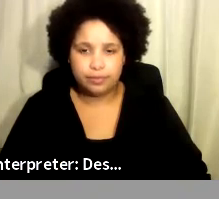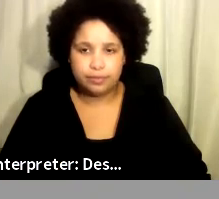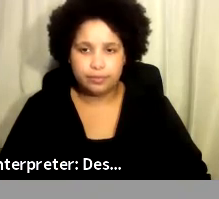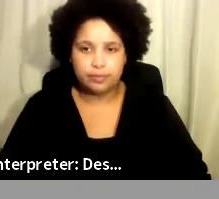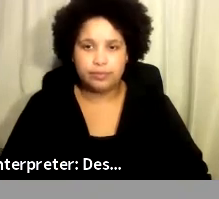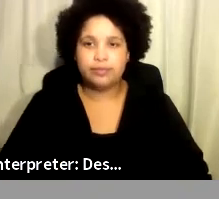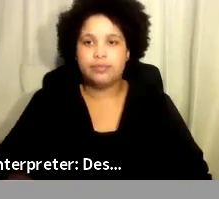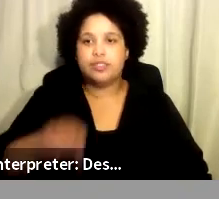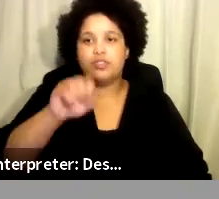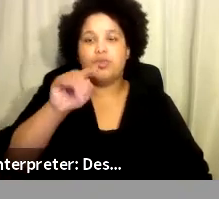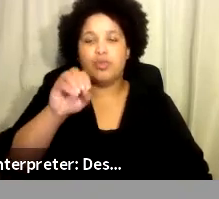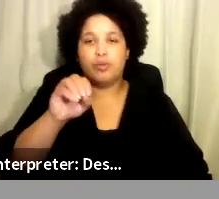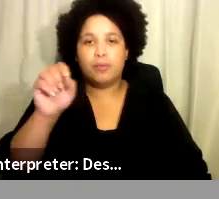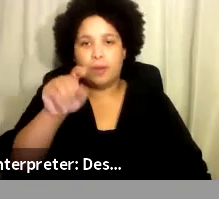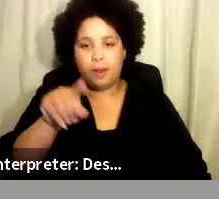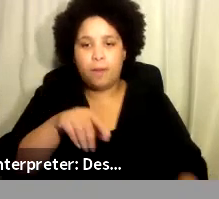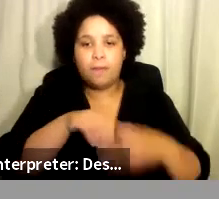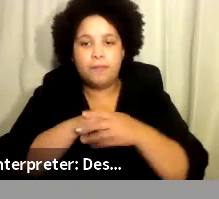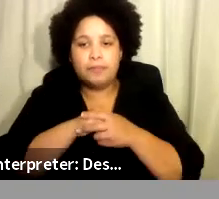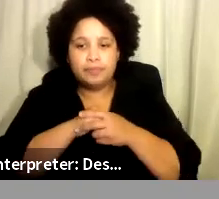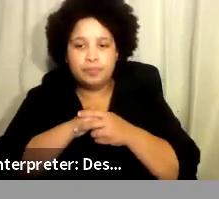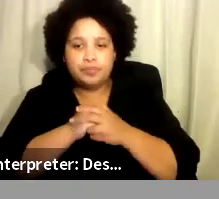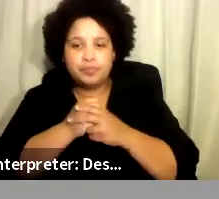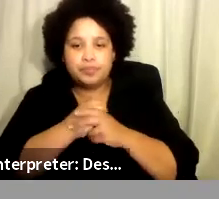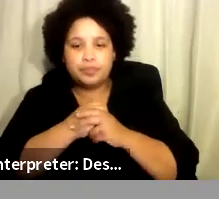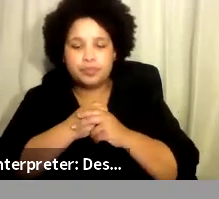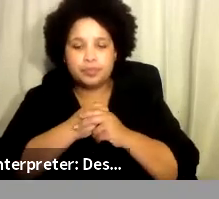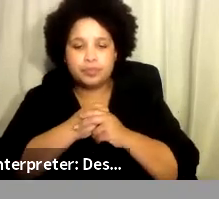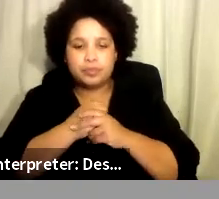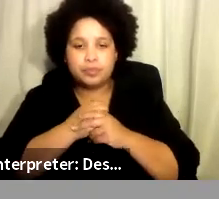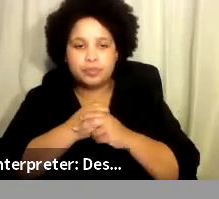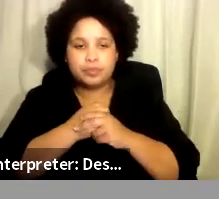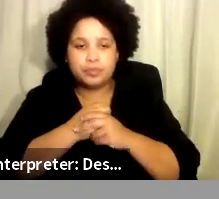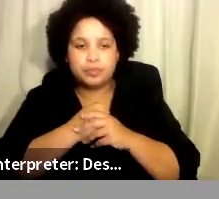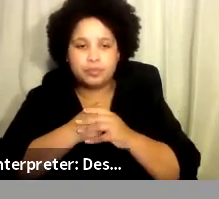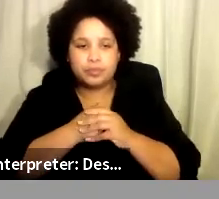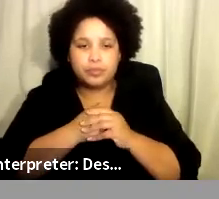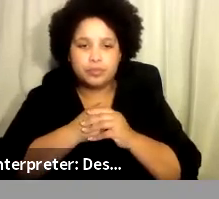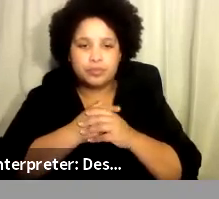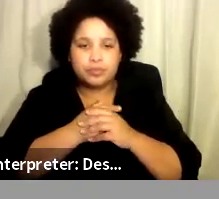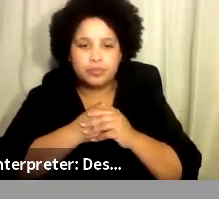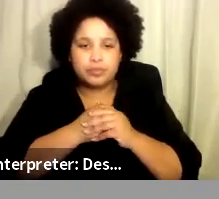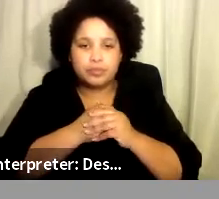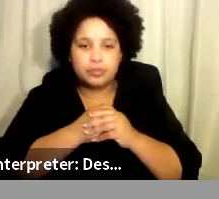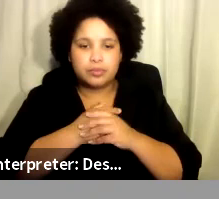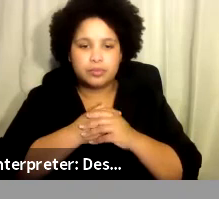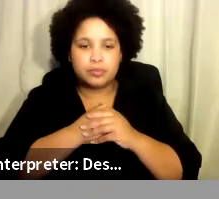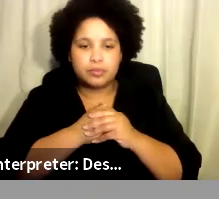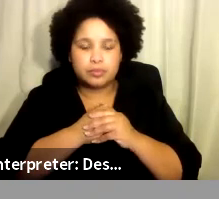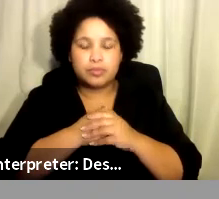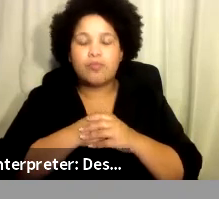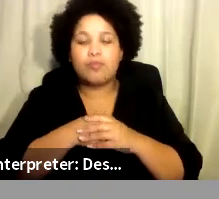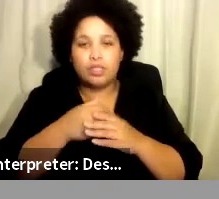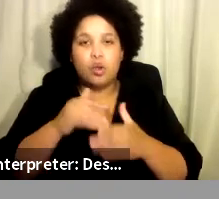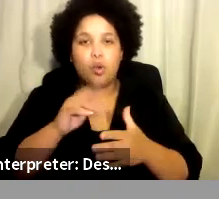They're asking as far as when it comes to for enrollment for preschool and enrollment for Head Start, what are